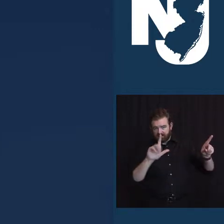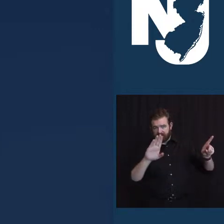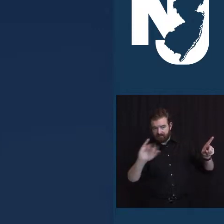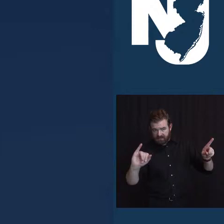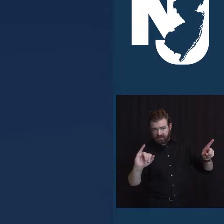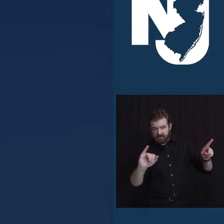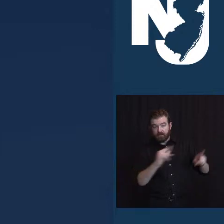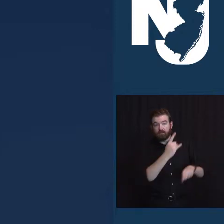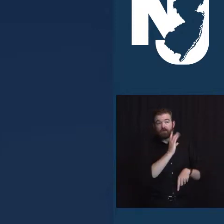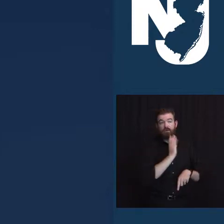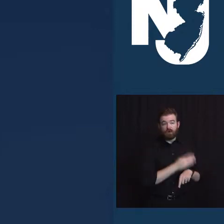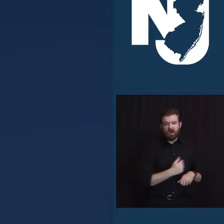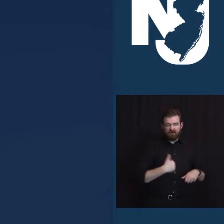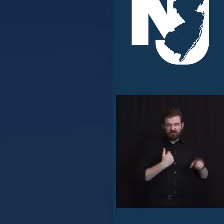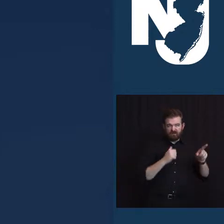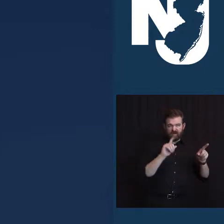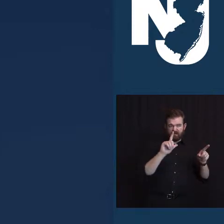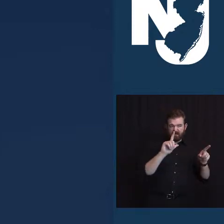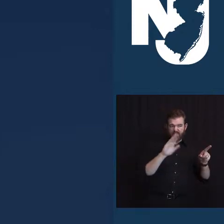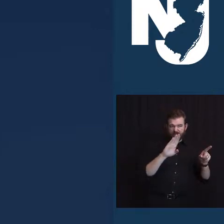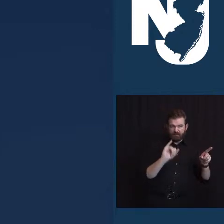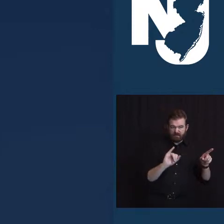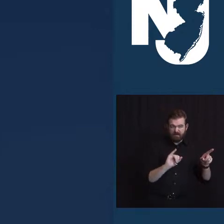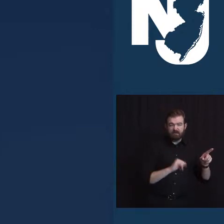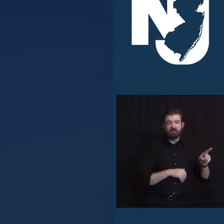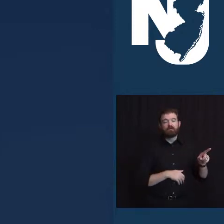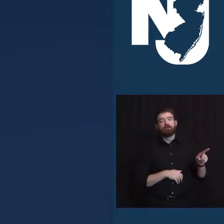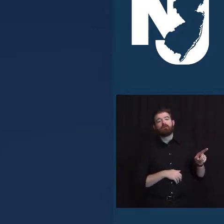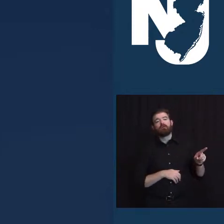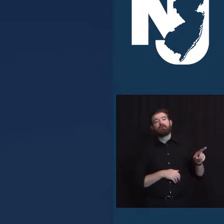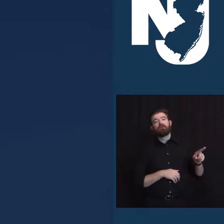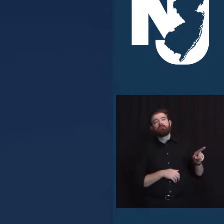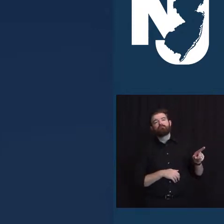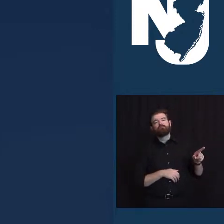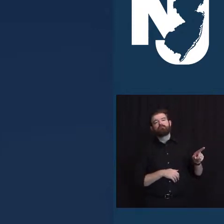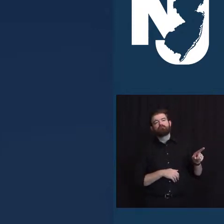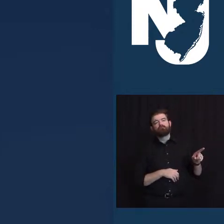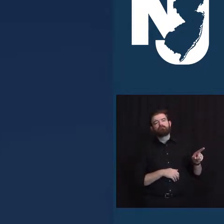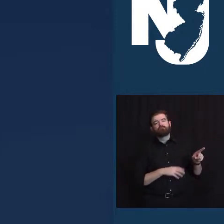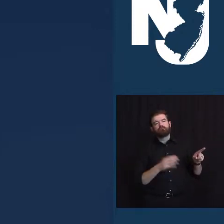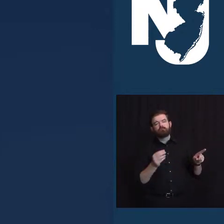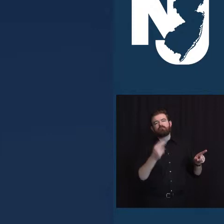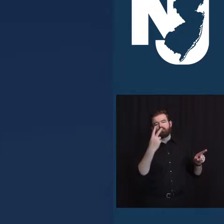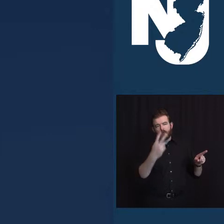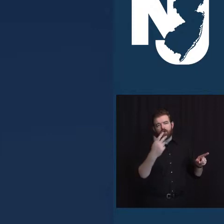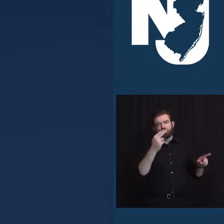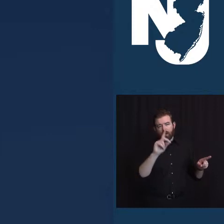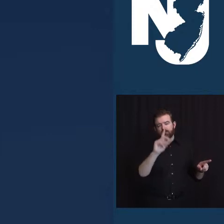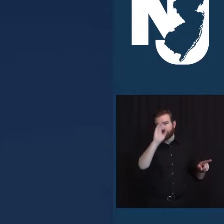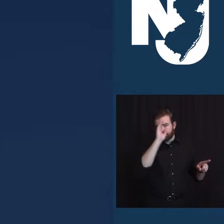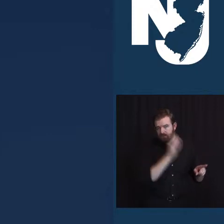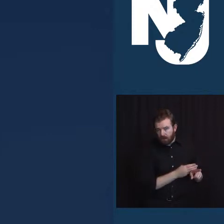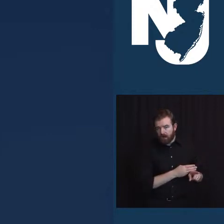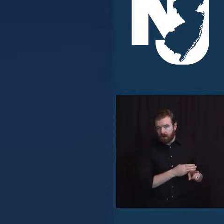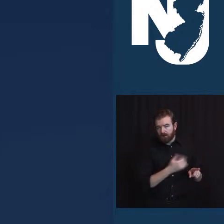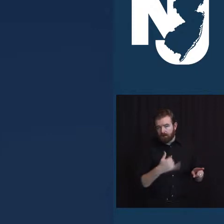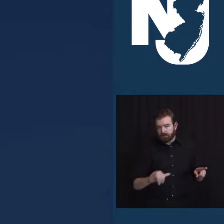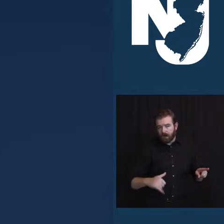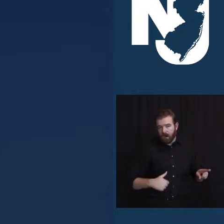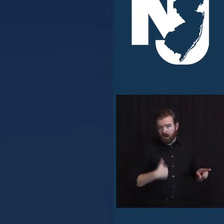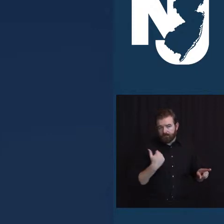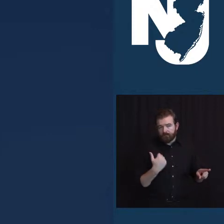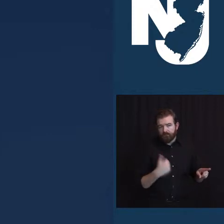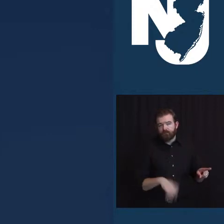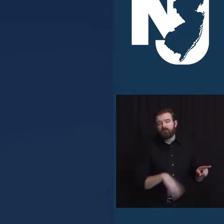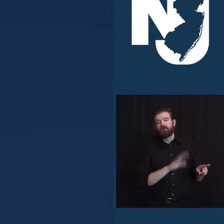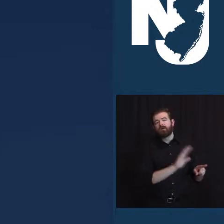Ricky's husband Nicholas, along with their 2 grandsons Oscar and Bohan. He's also survived by his sisters Kathy and Judy,